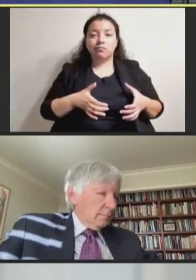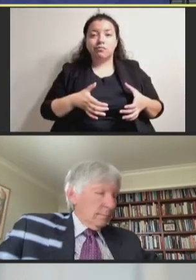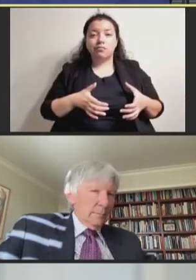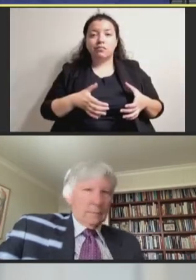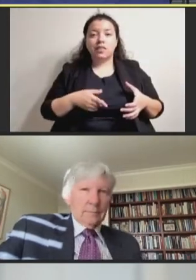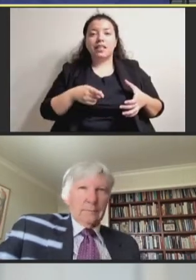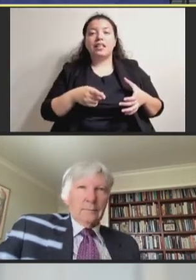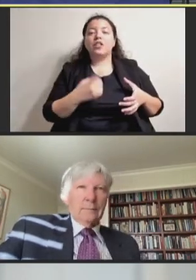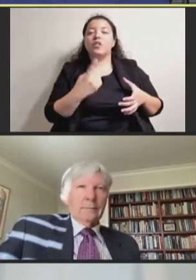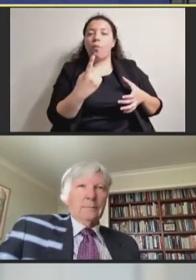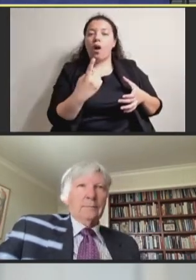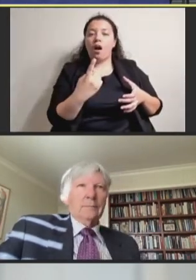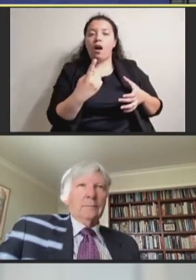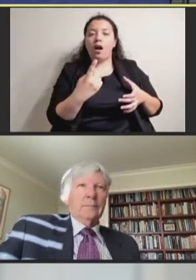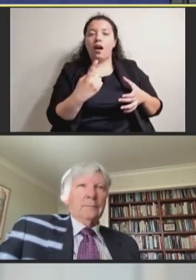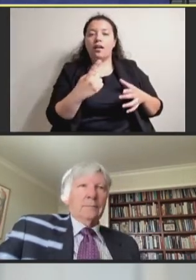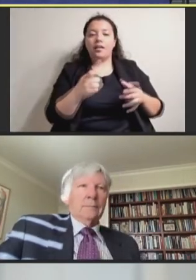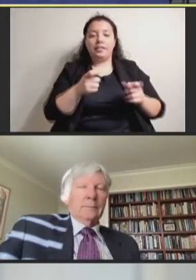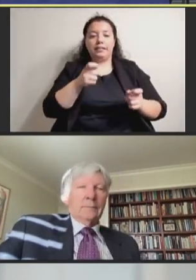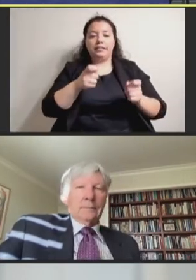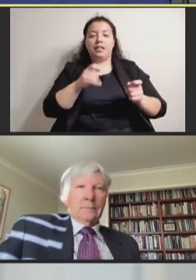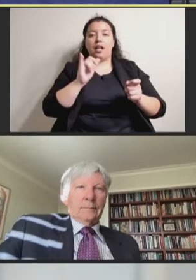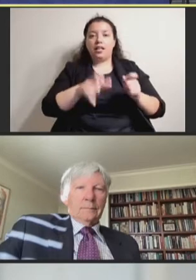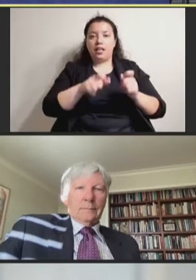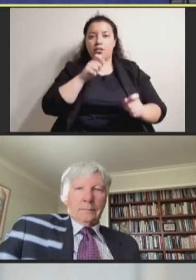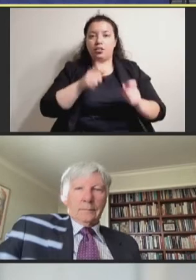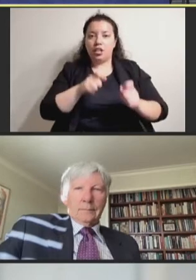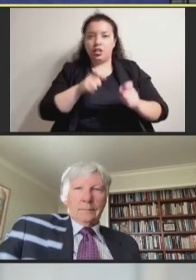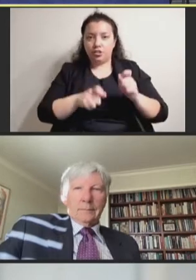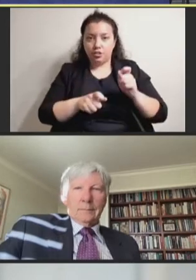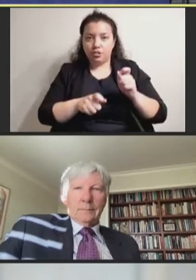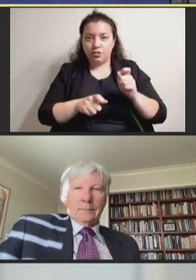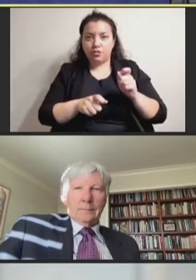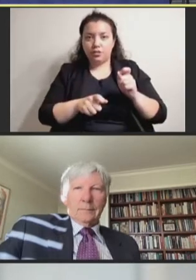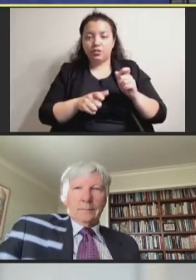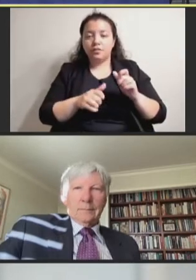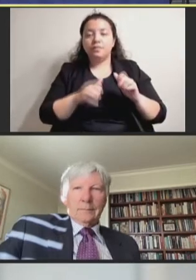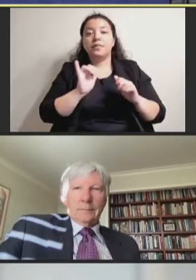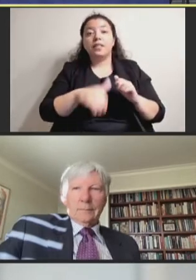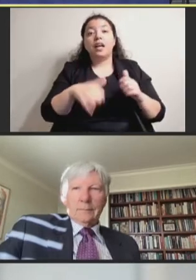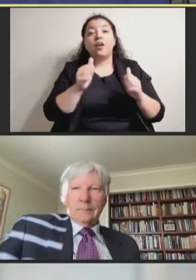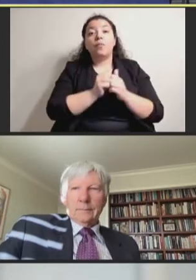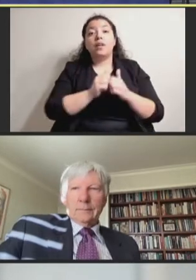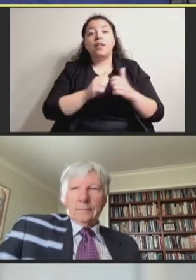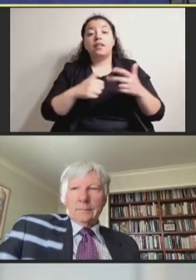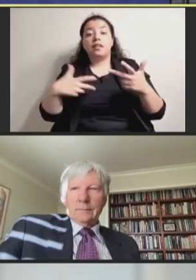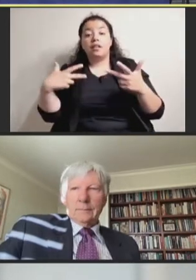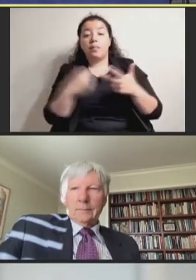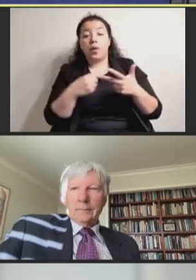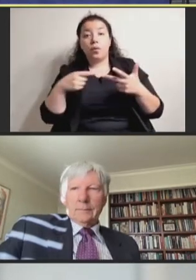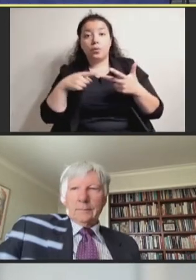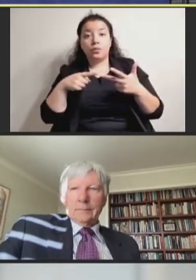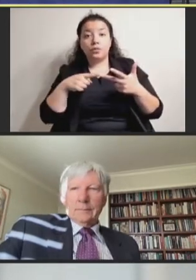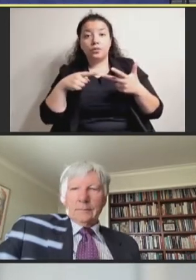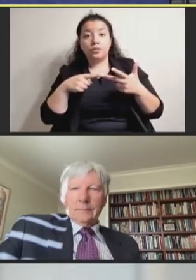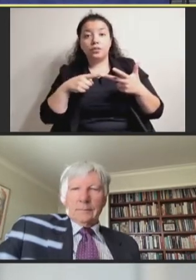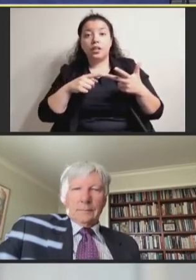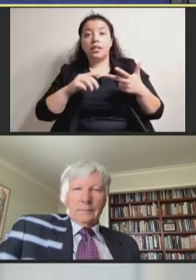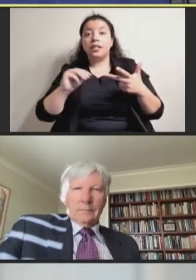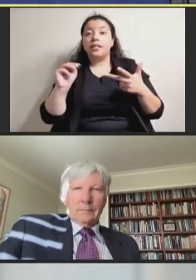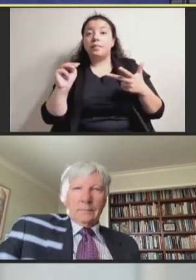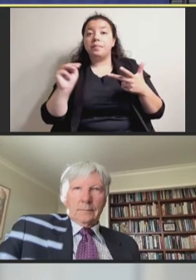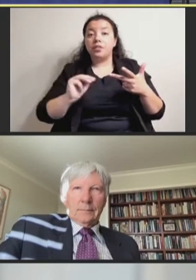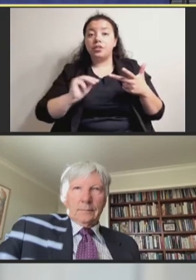changed, the interval between the EUA and the boost, and that was even more so with the Moderna 50. It was a much longer interval.